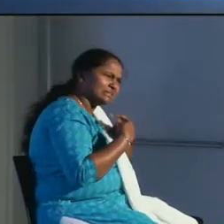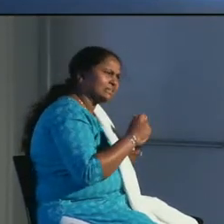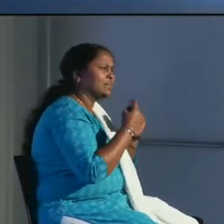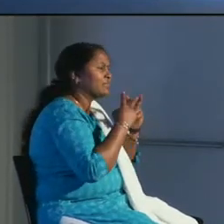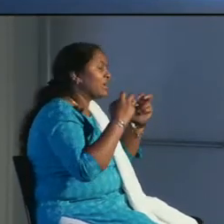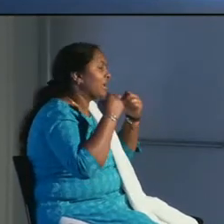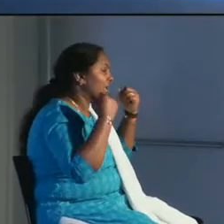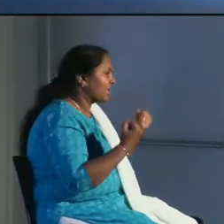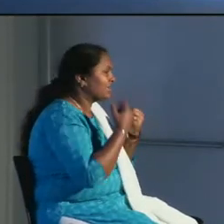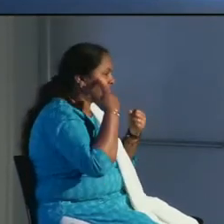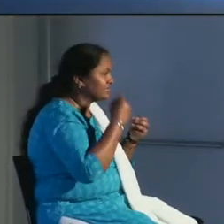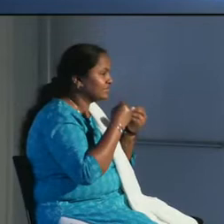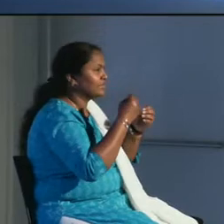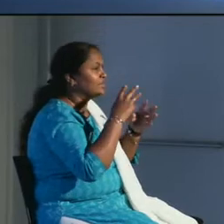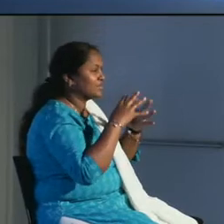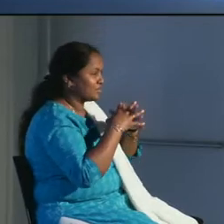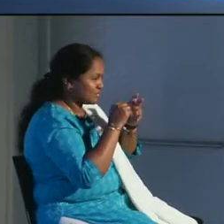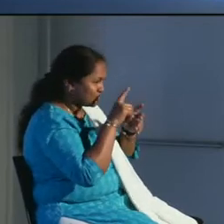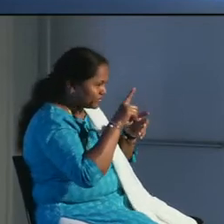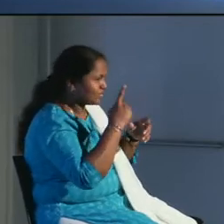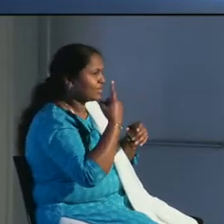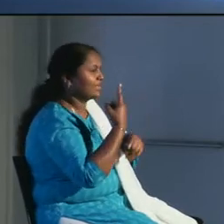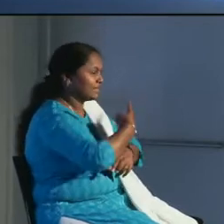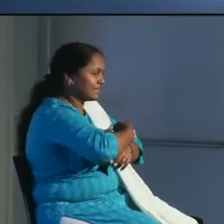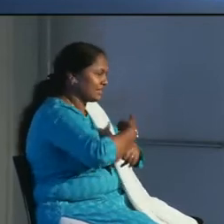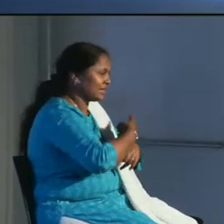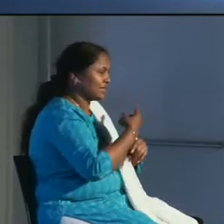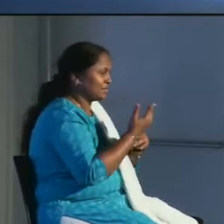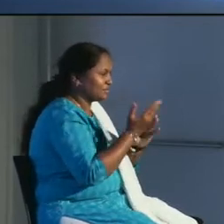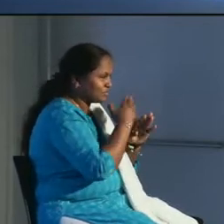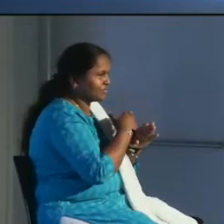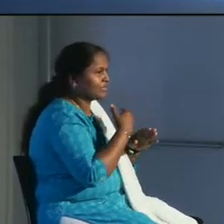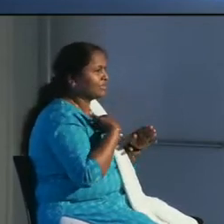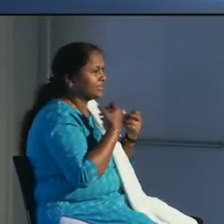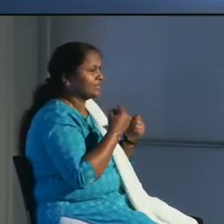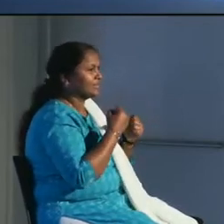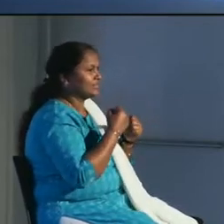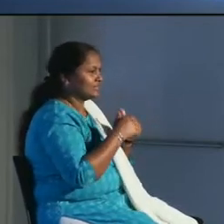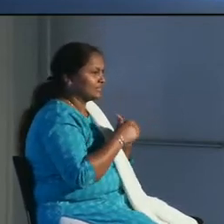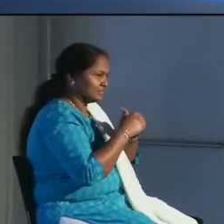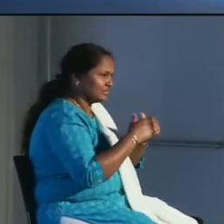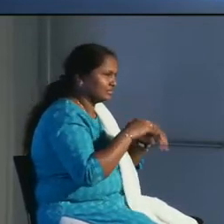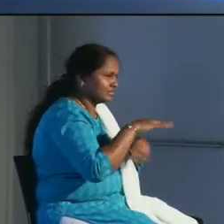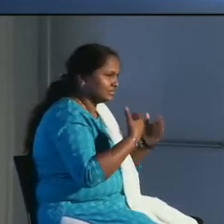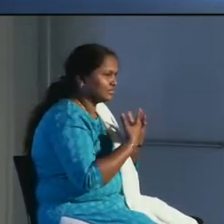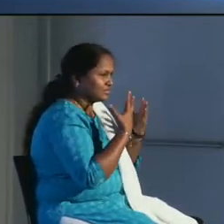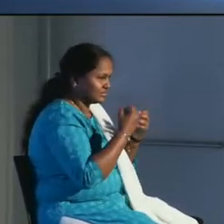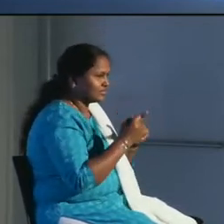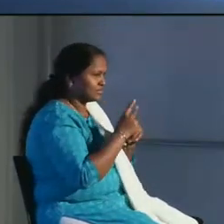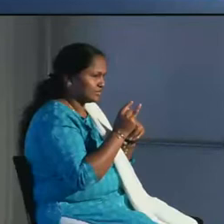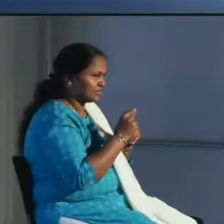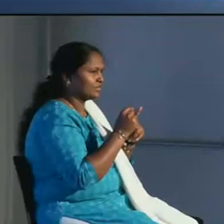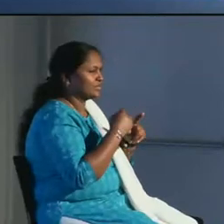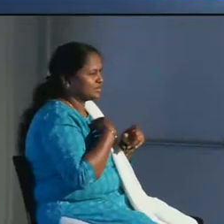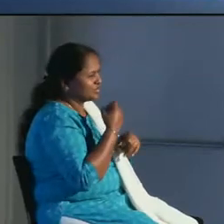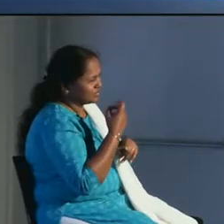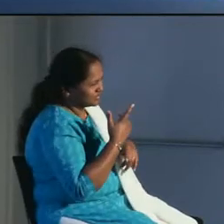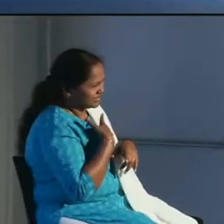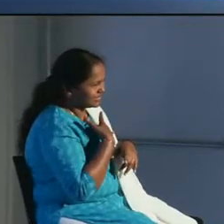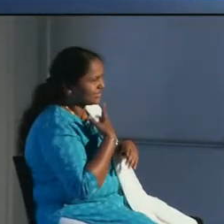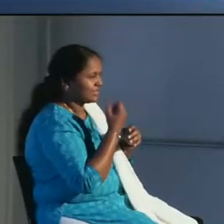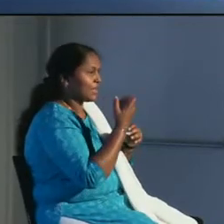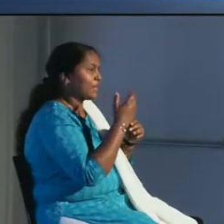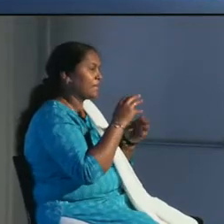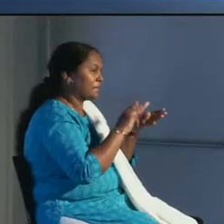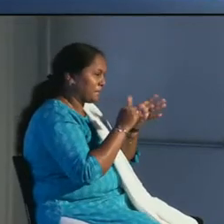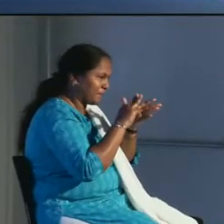to get this wall. So only happened the day before, and there had been, you know, hands of splashed all over it. And now he was like, okay, ma'am, now you can